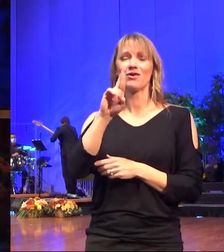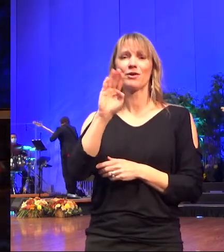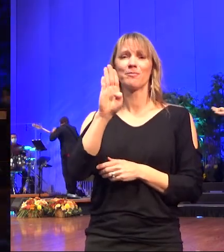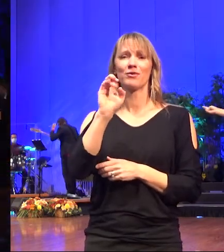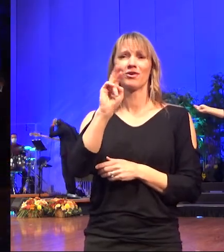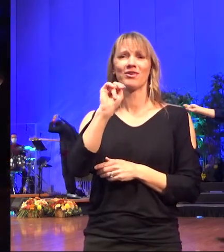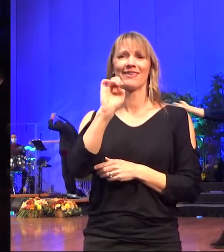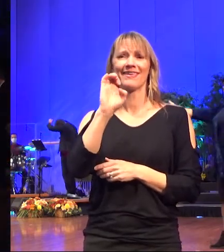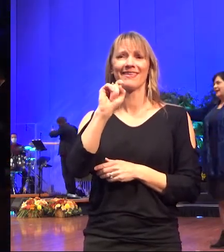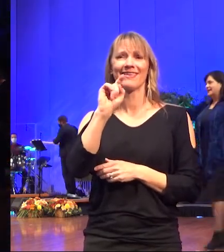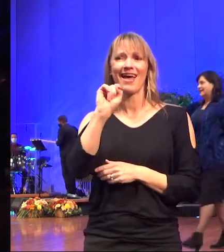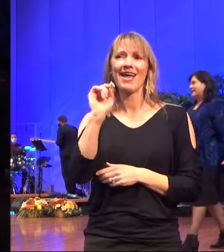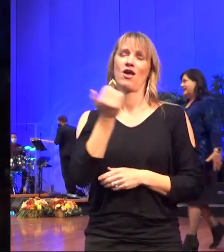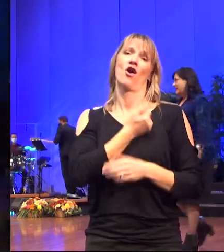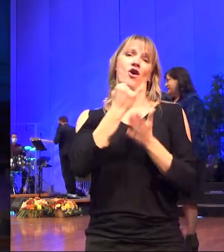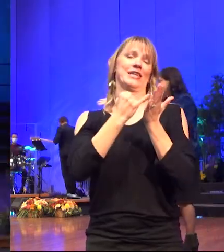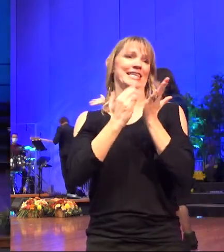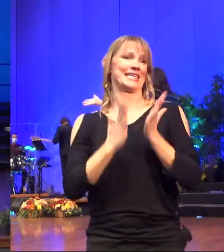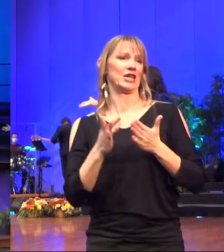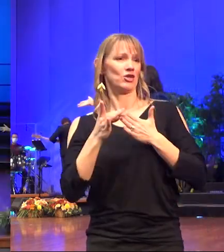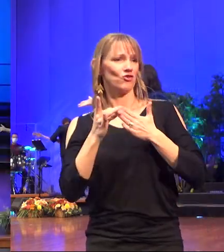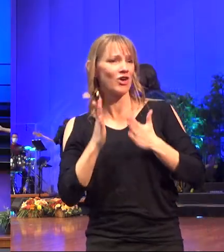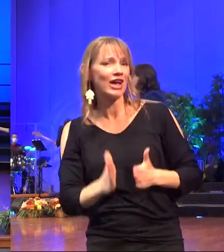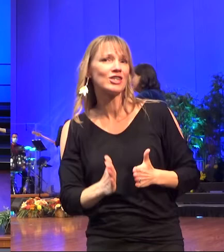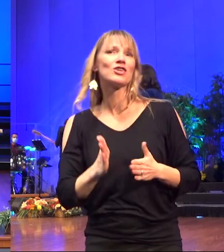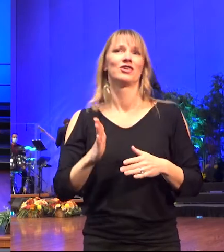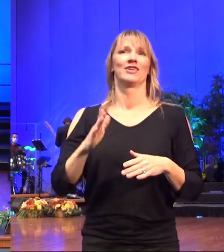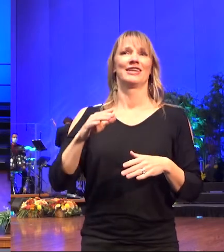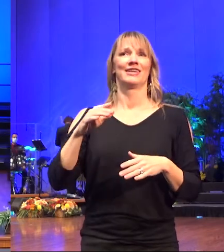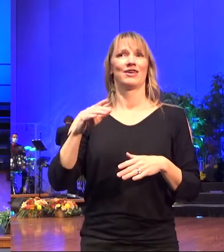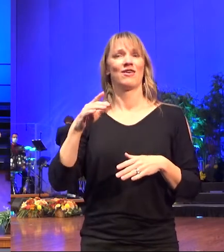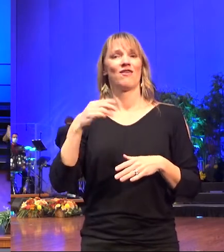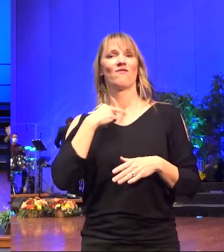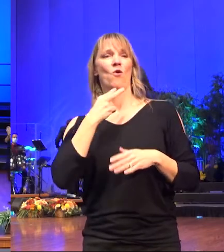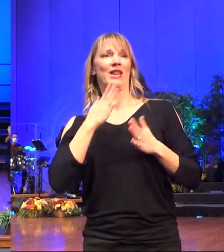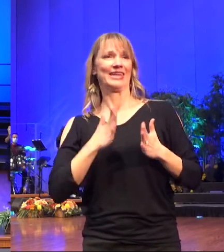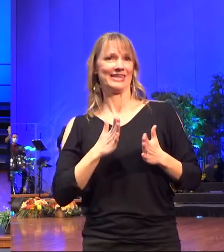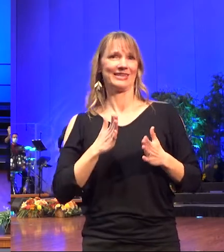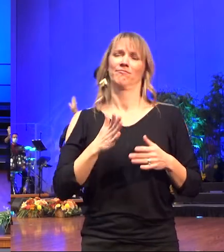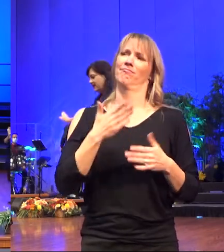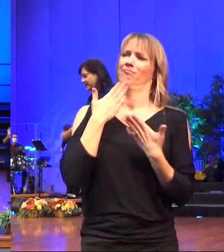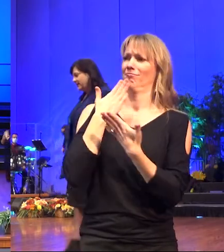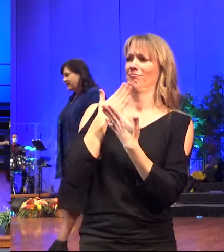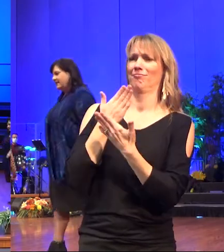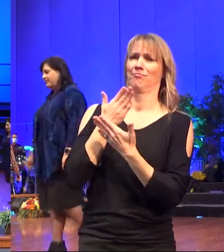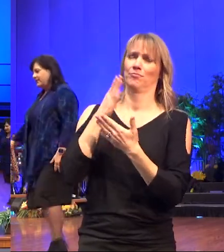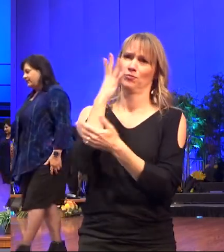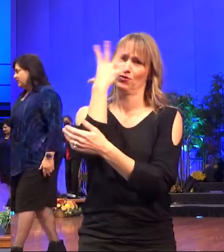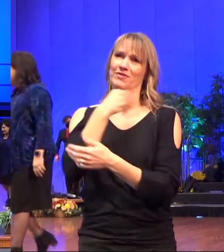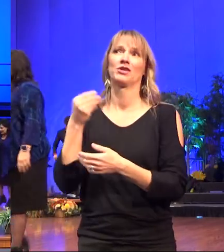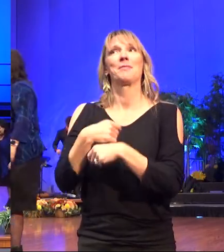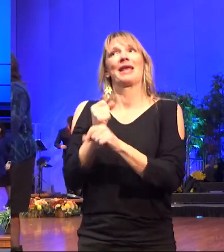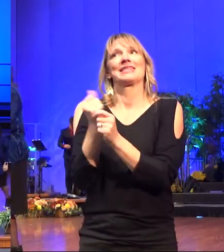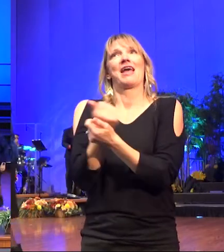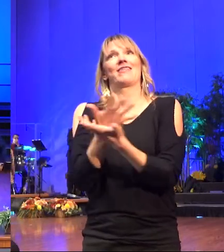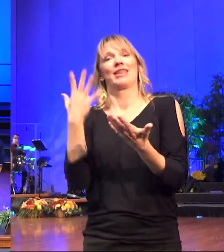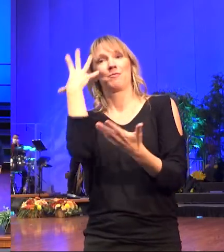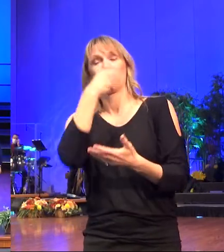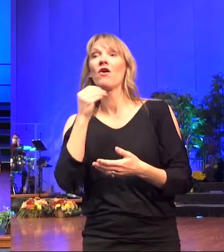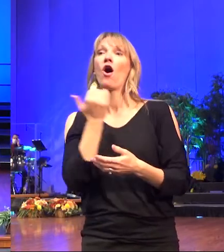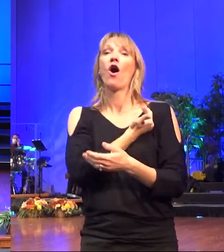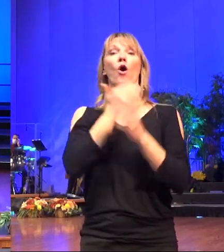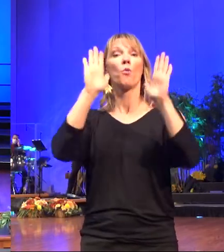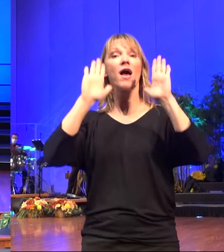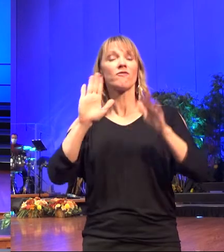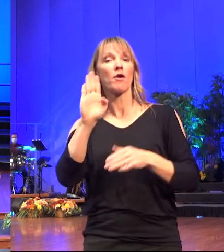Jennifer Burnett, our wonderful artistic director, key sync vocalist. Thank you so much, beautiful. She makes everything beautiful.